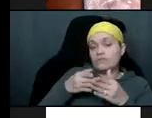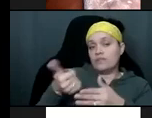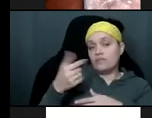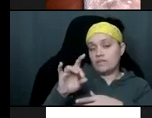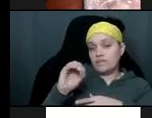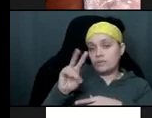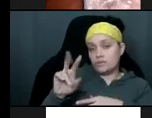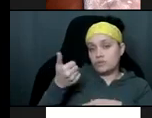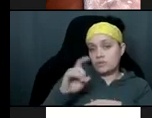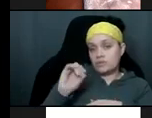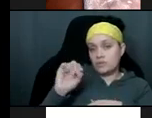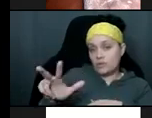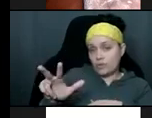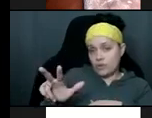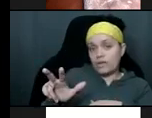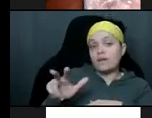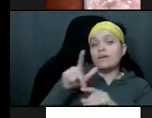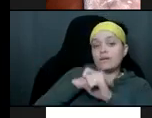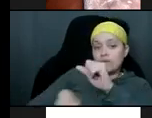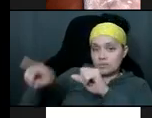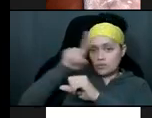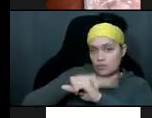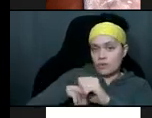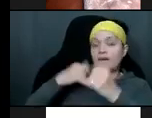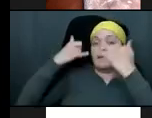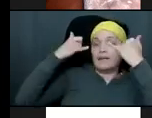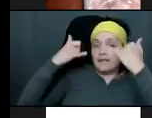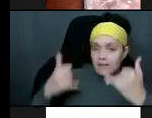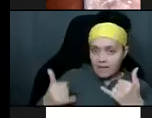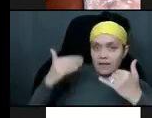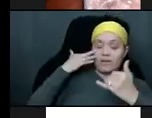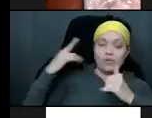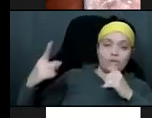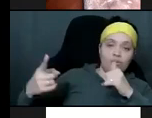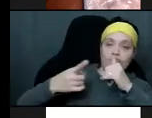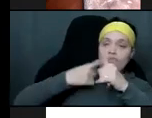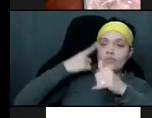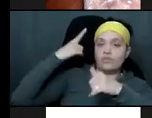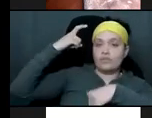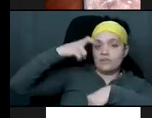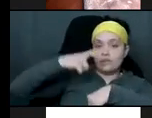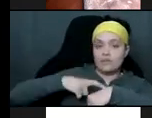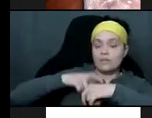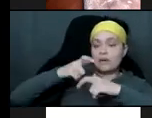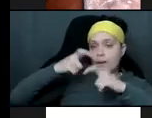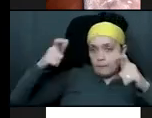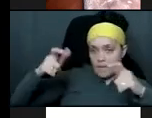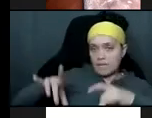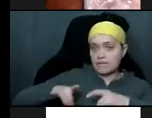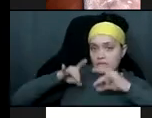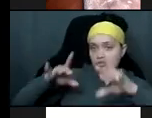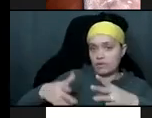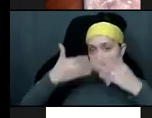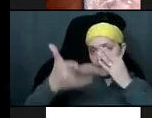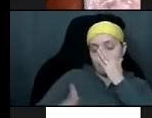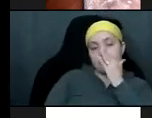to 1803 goes all the way around. And we now know, they first know how big Australia